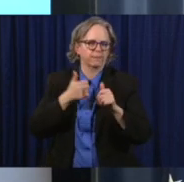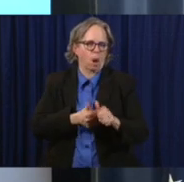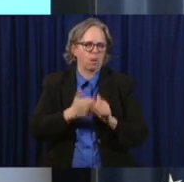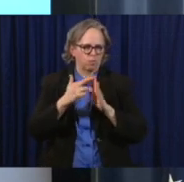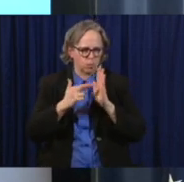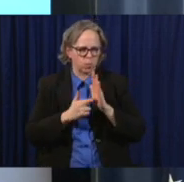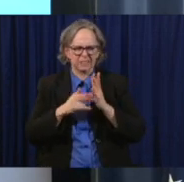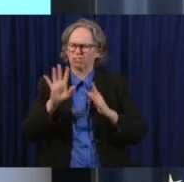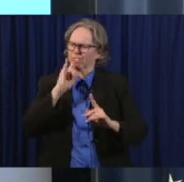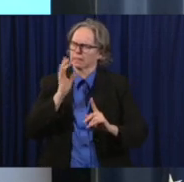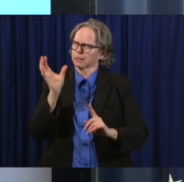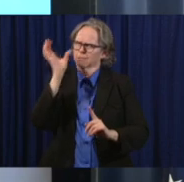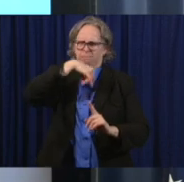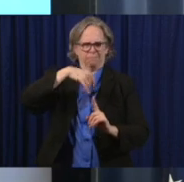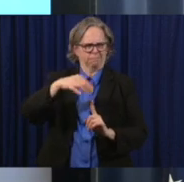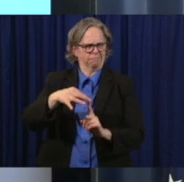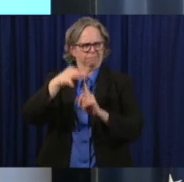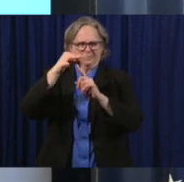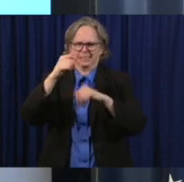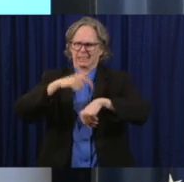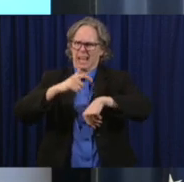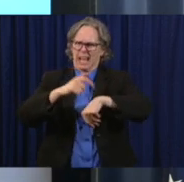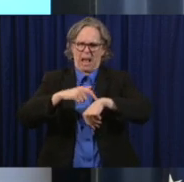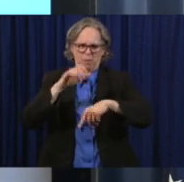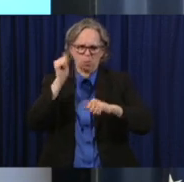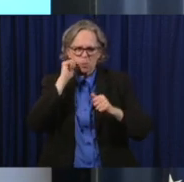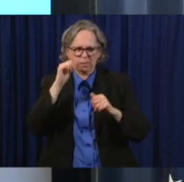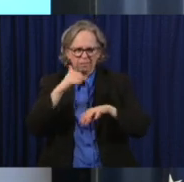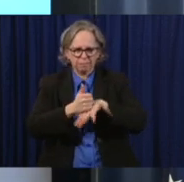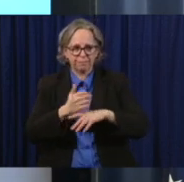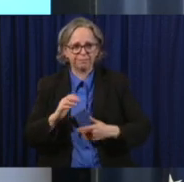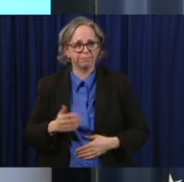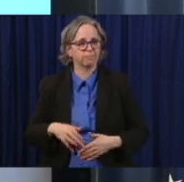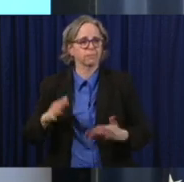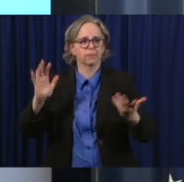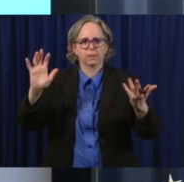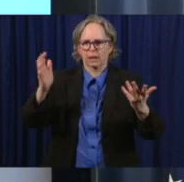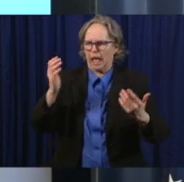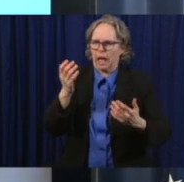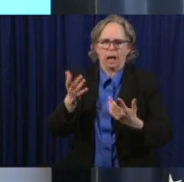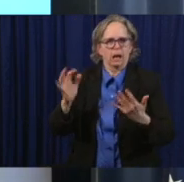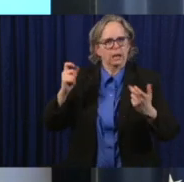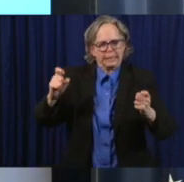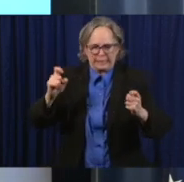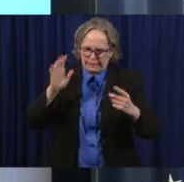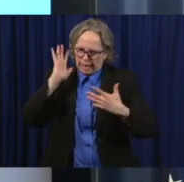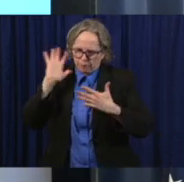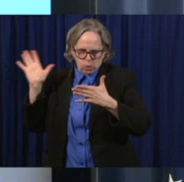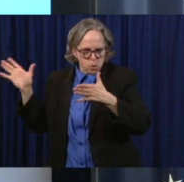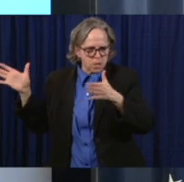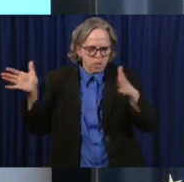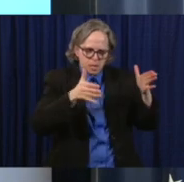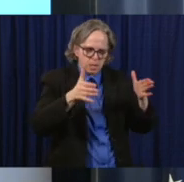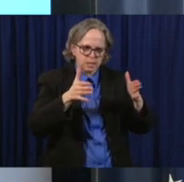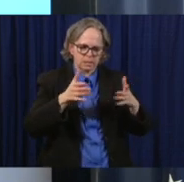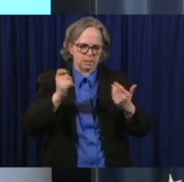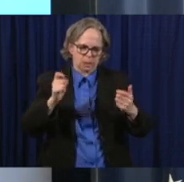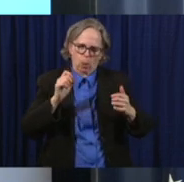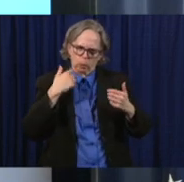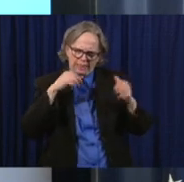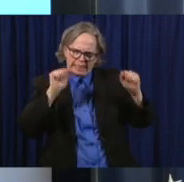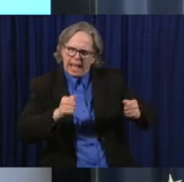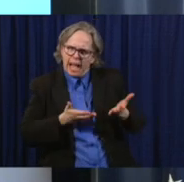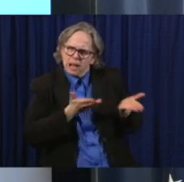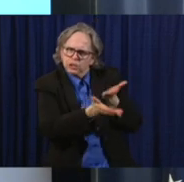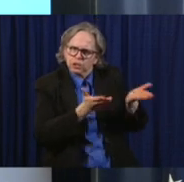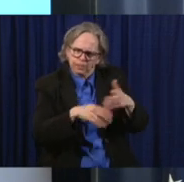was more important to be devoting our extra time to those that we serve in nursing homes and other healthcare environments. And